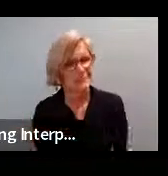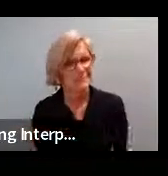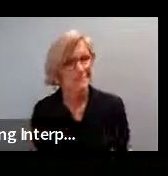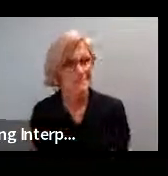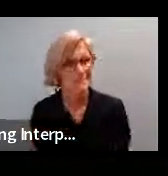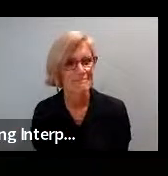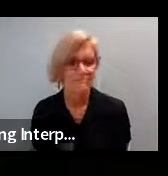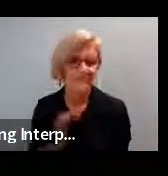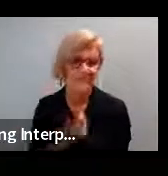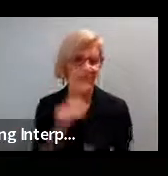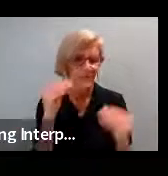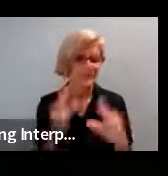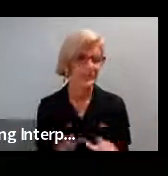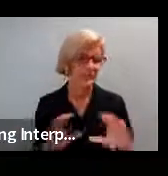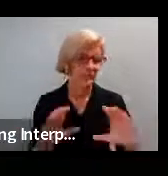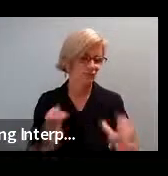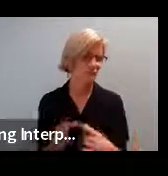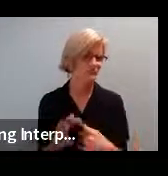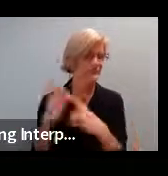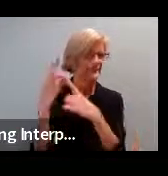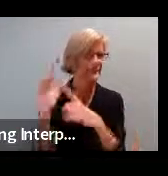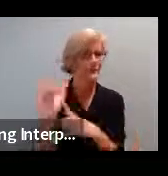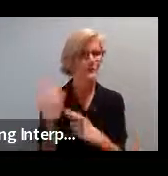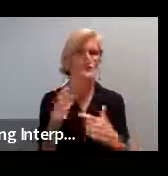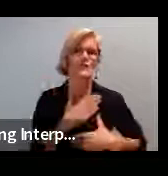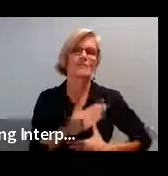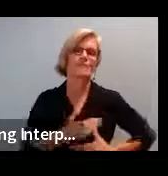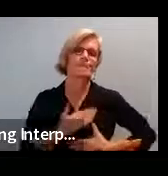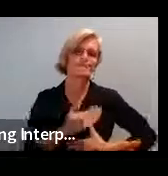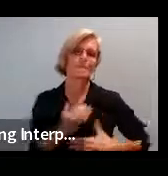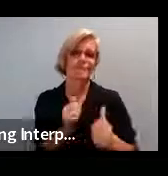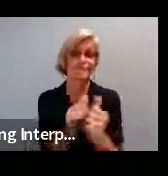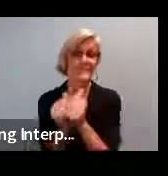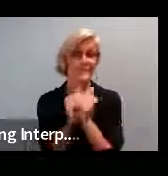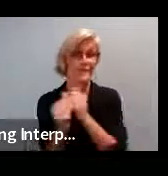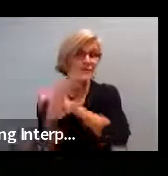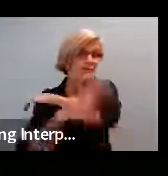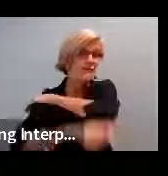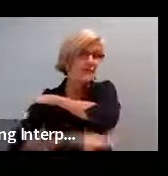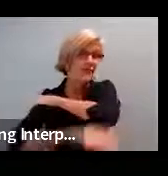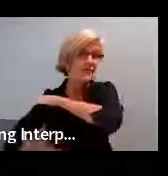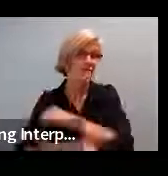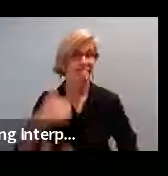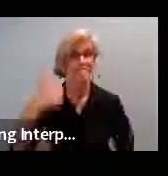our teachers. So we will have fun together when we start back in the fall.